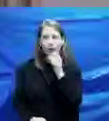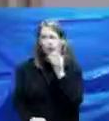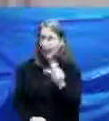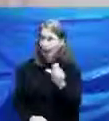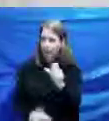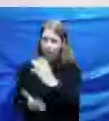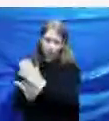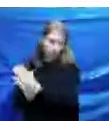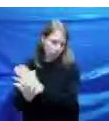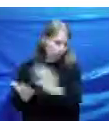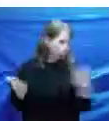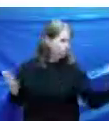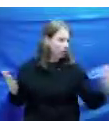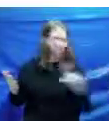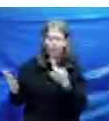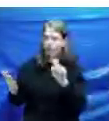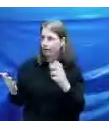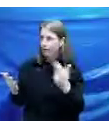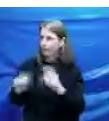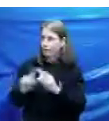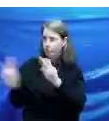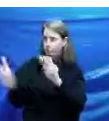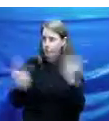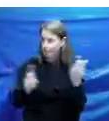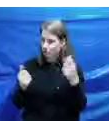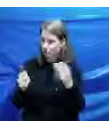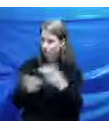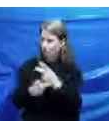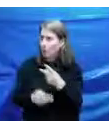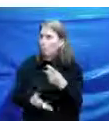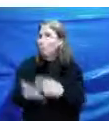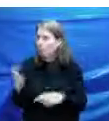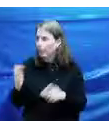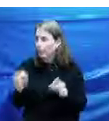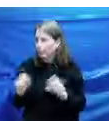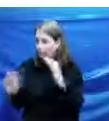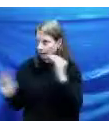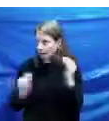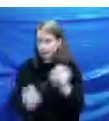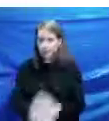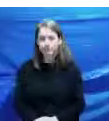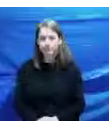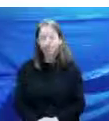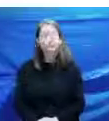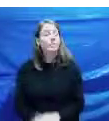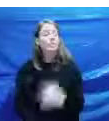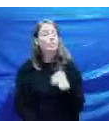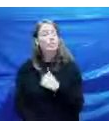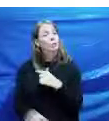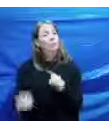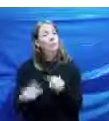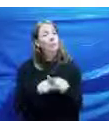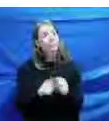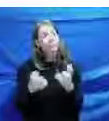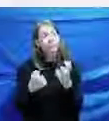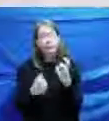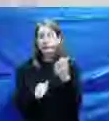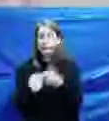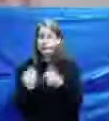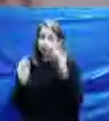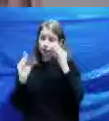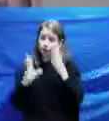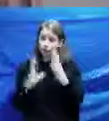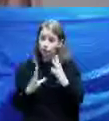That's already kind of been set out there. We really need teachers to get very deep because it's not just, you know, survive till Friday. We